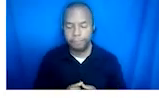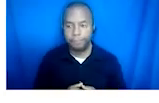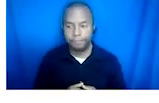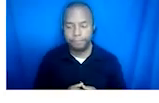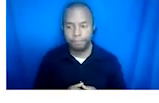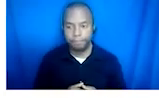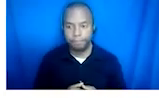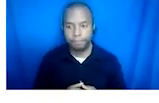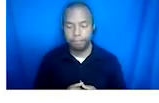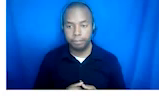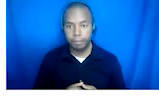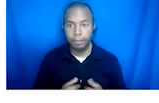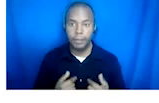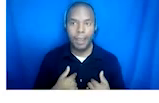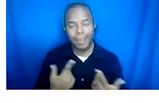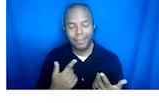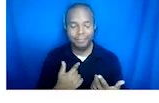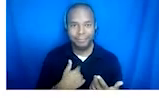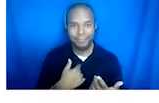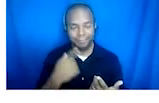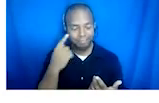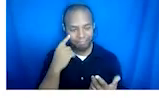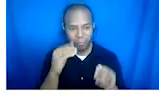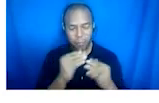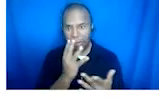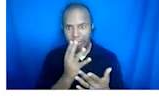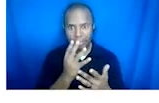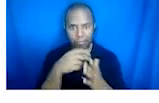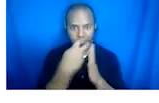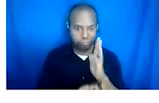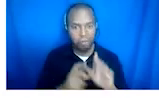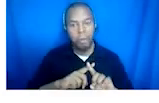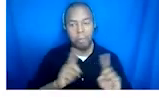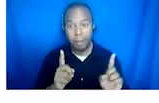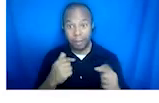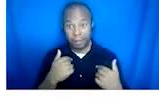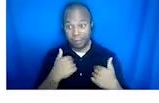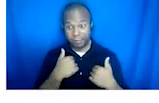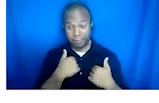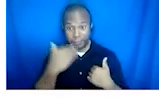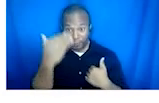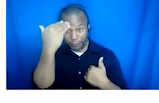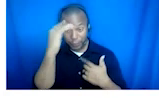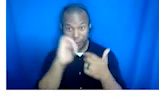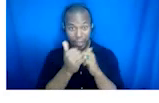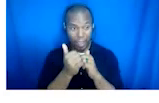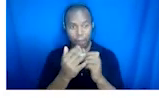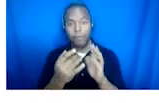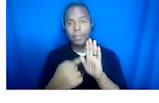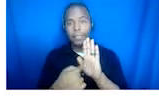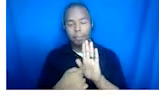can geek out on tech stuff, I have no idea how they deal with somebody who drops and needs a